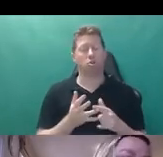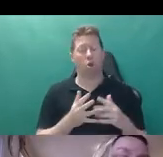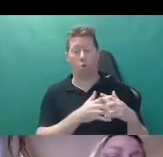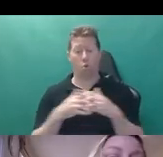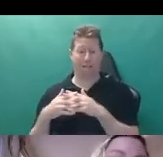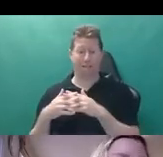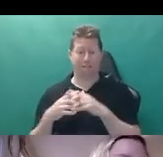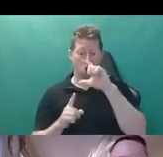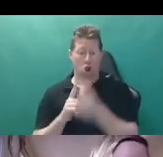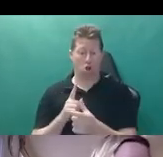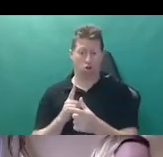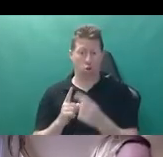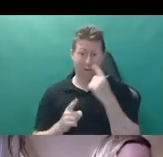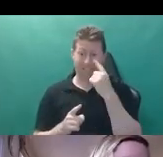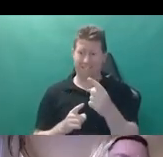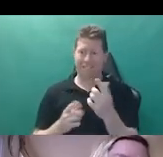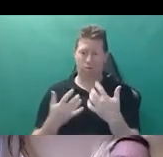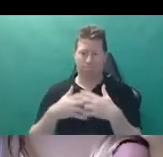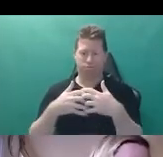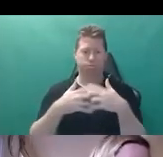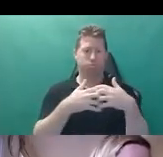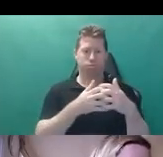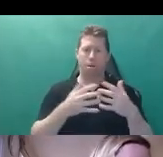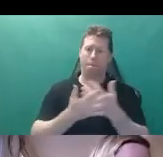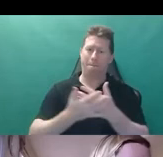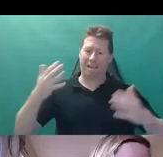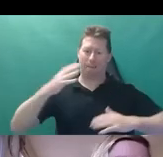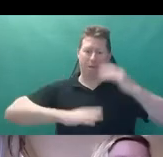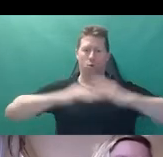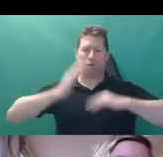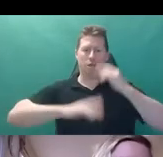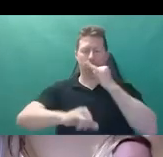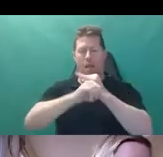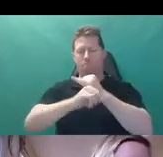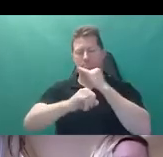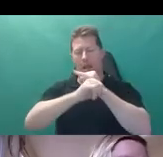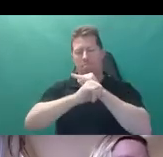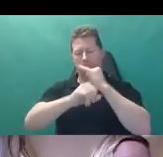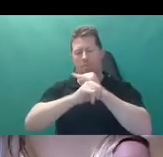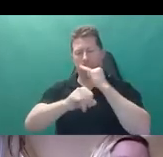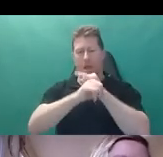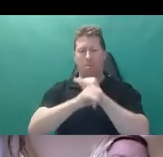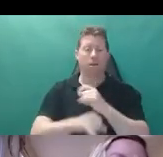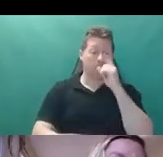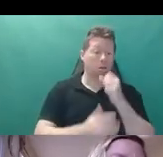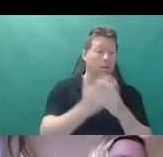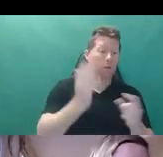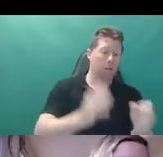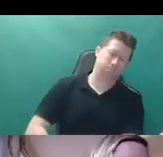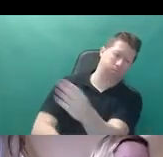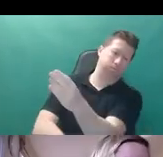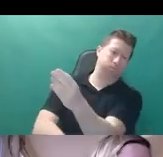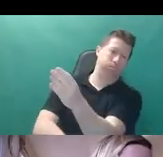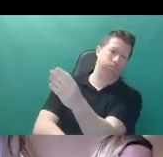of the building of institutions, large buildings acting as a permanent accommodation for people with a disability. These